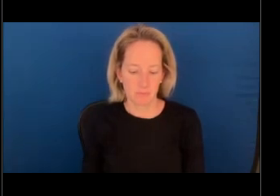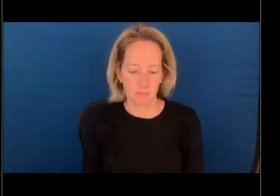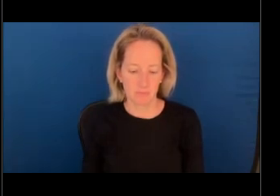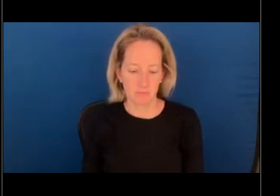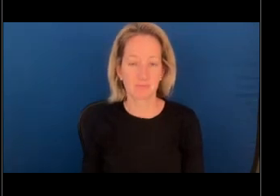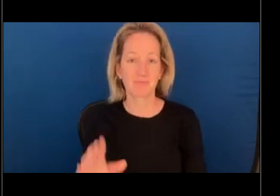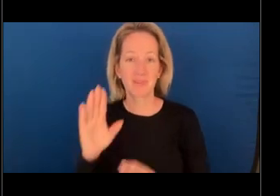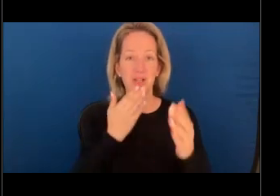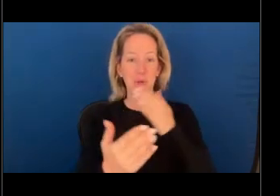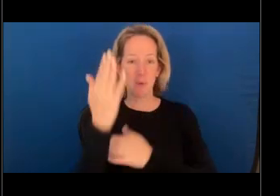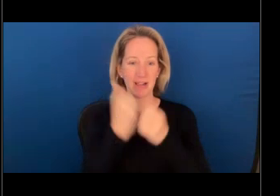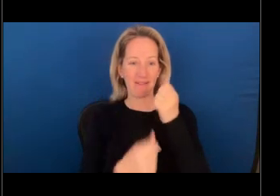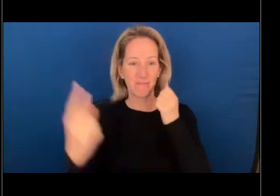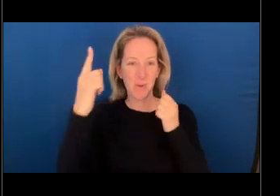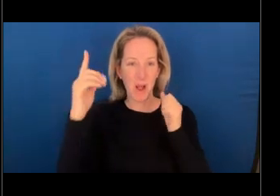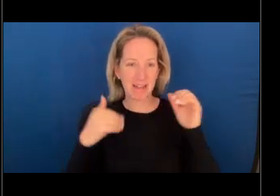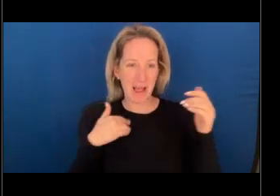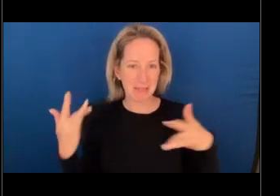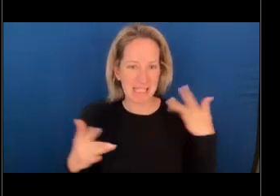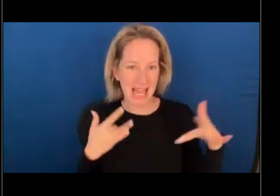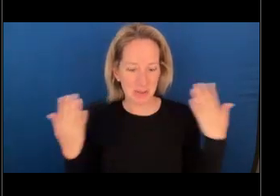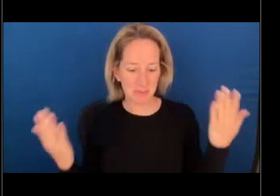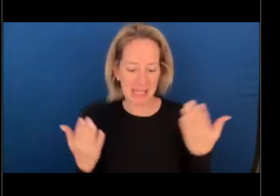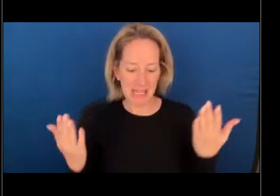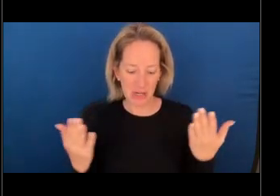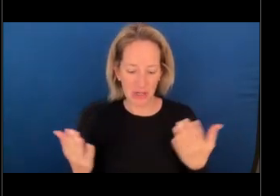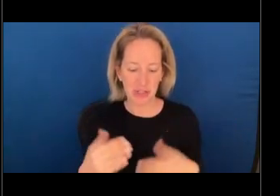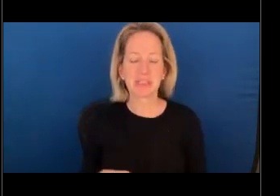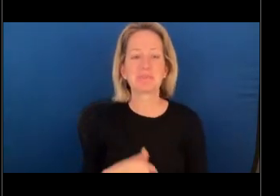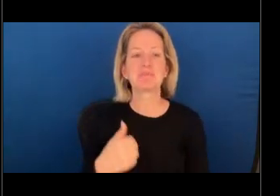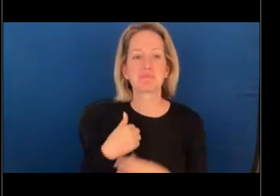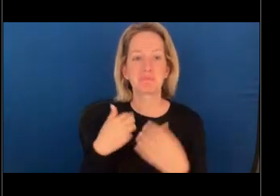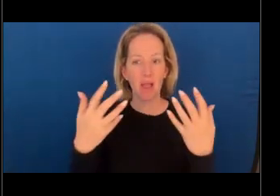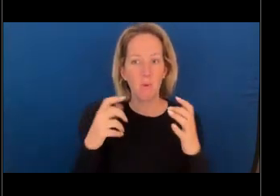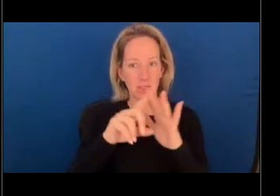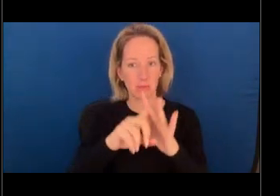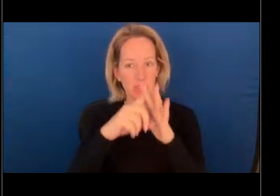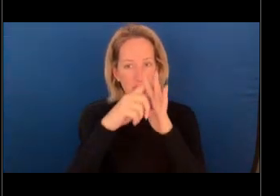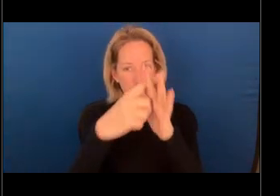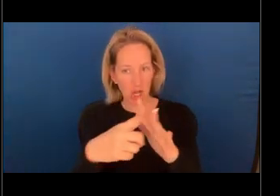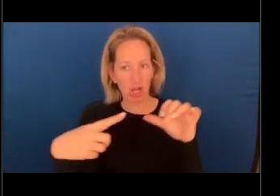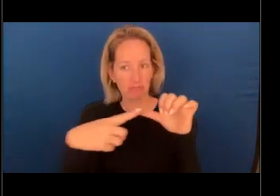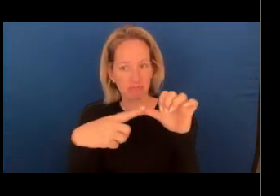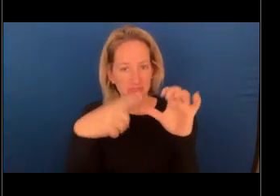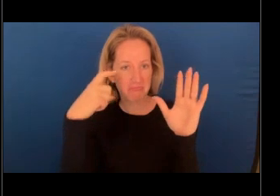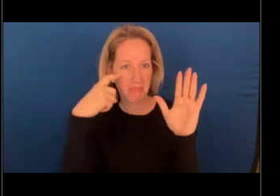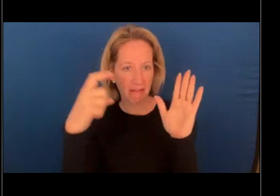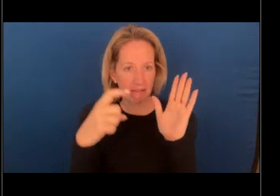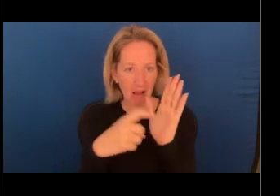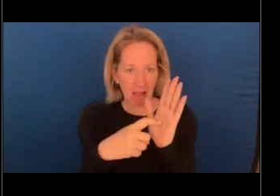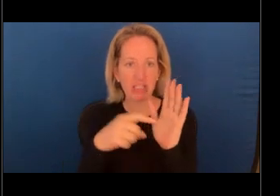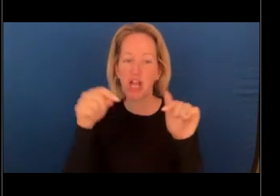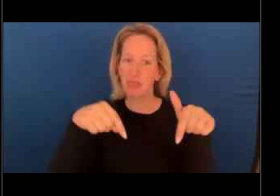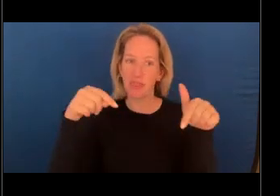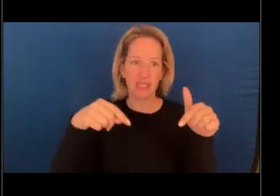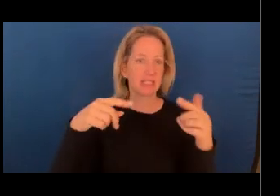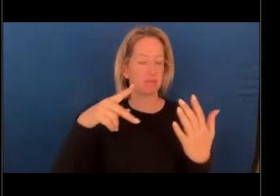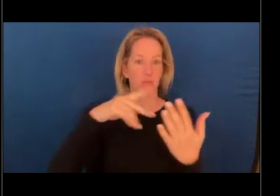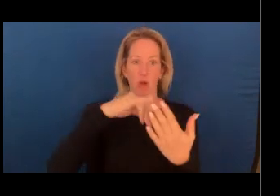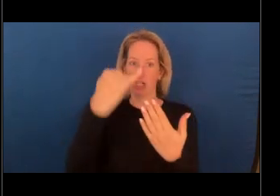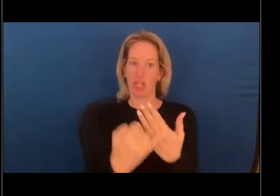Good morning, everyone. I'm excited to be here. I want to start by acknowledging that this project is a large